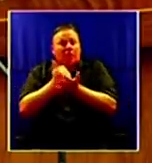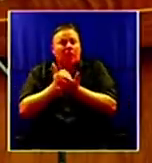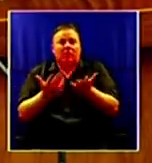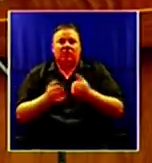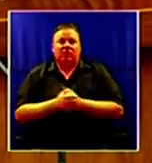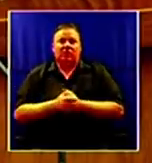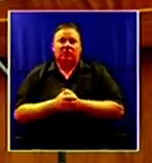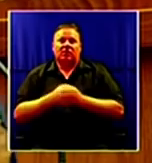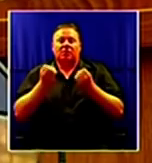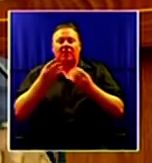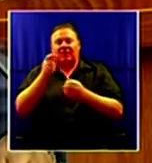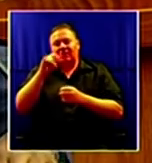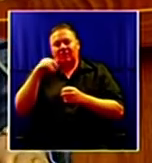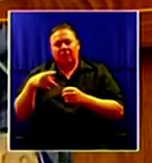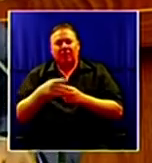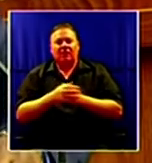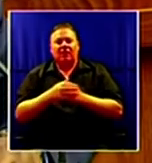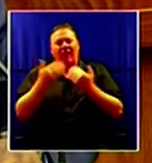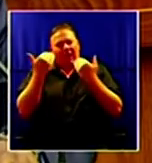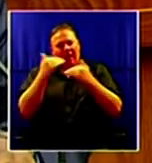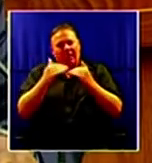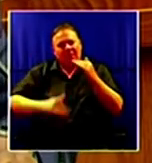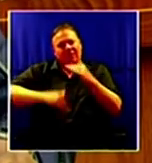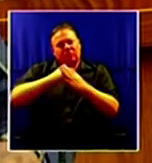spoke about the limits to increased taxation.